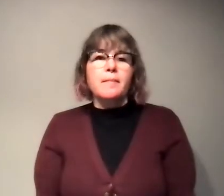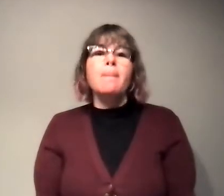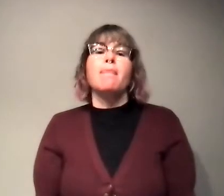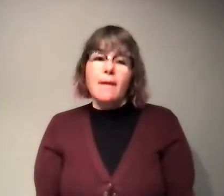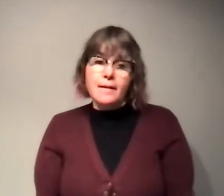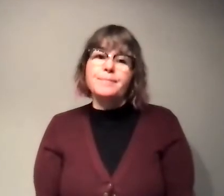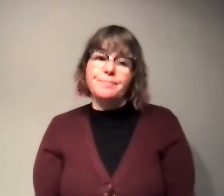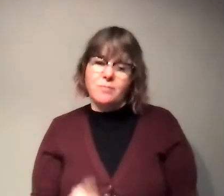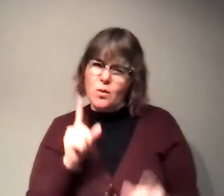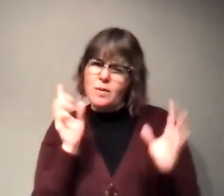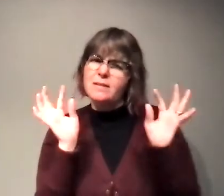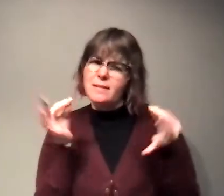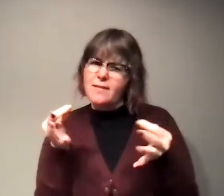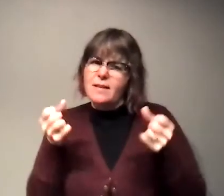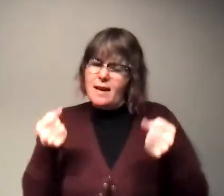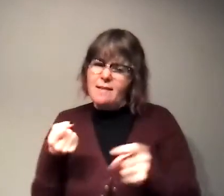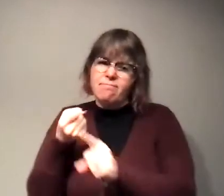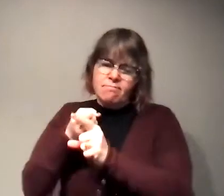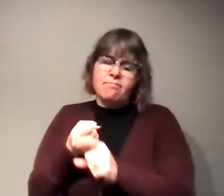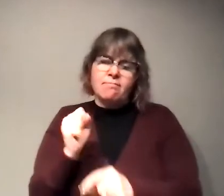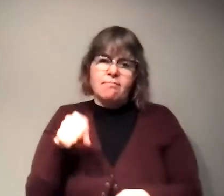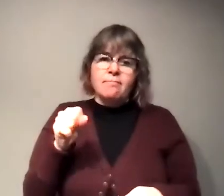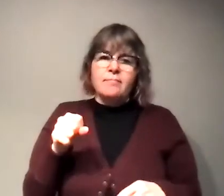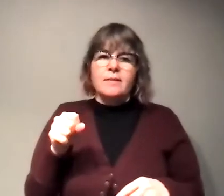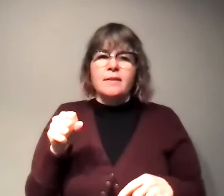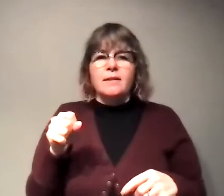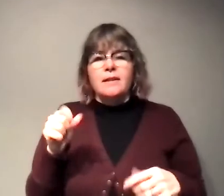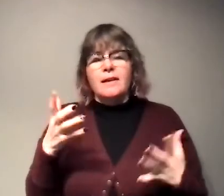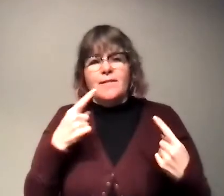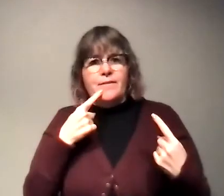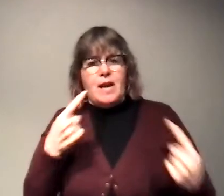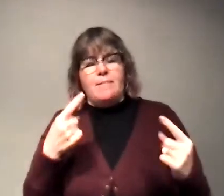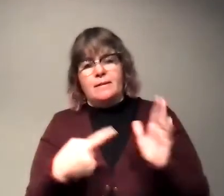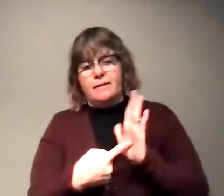Yes, it definitely can. And there's sort of a famous